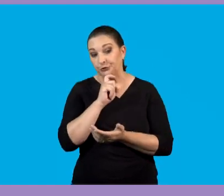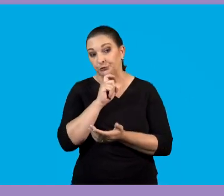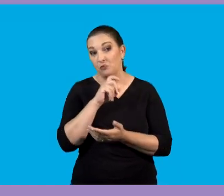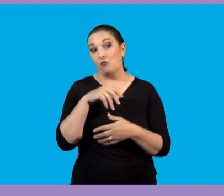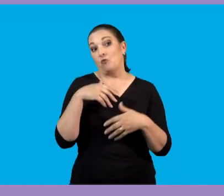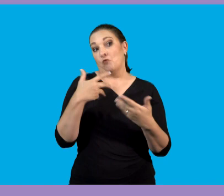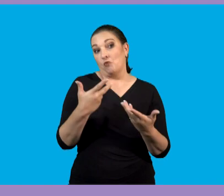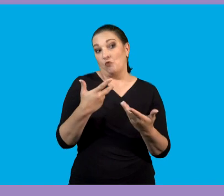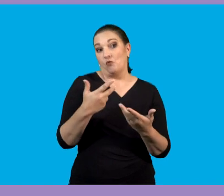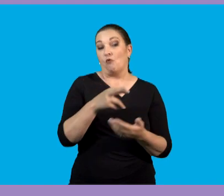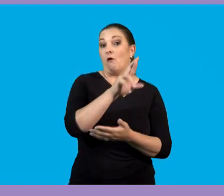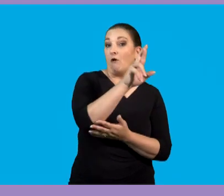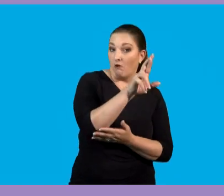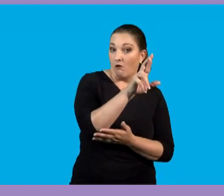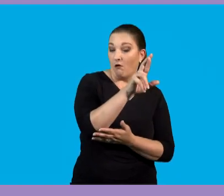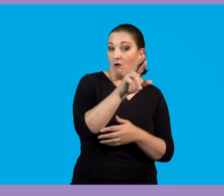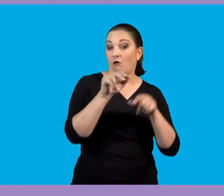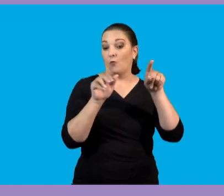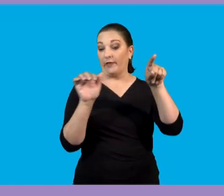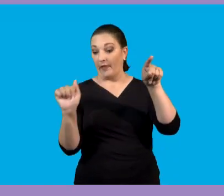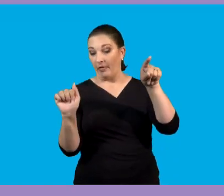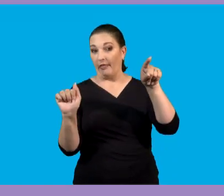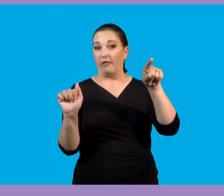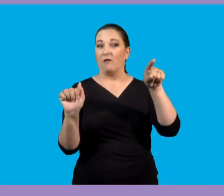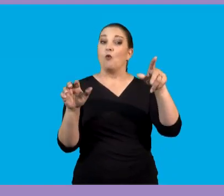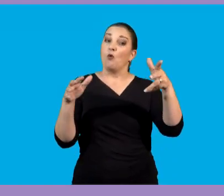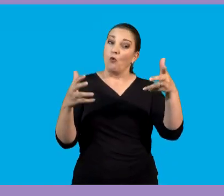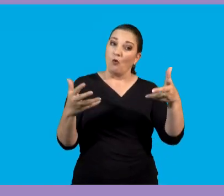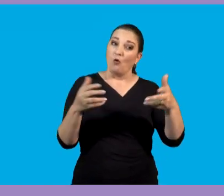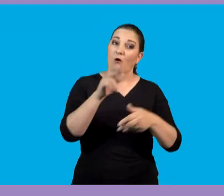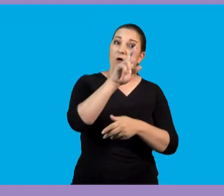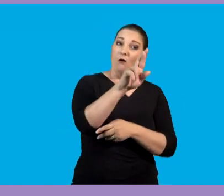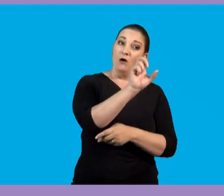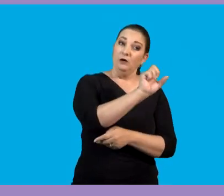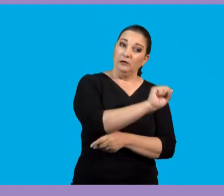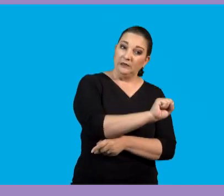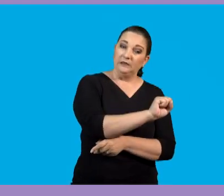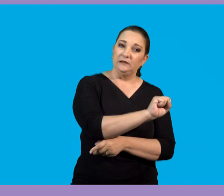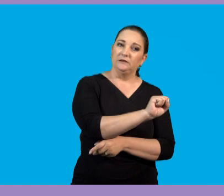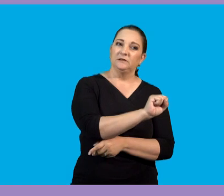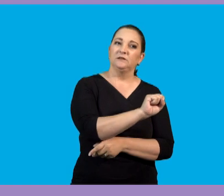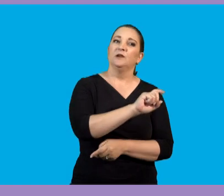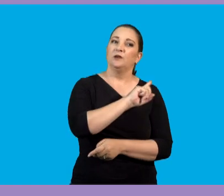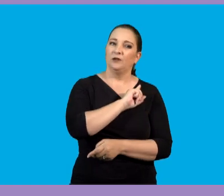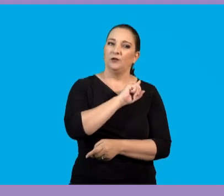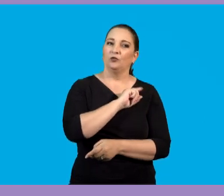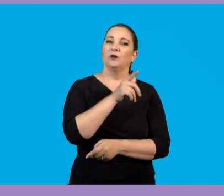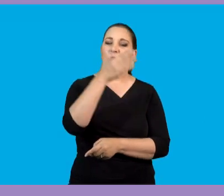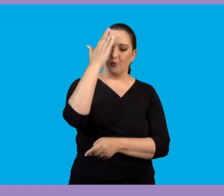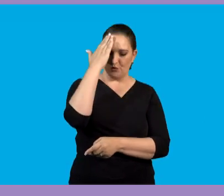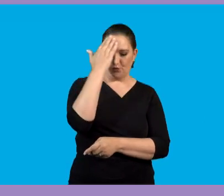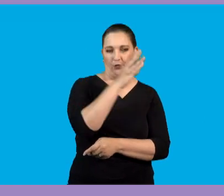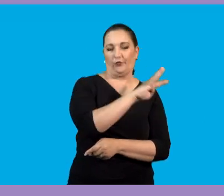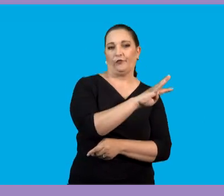R, which is corresponding with angle A, and of course we could have used side S, because we have been given that as